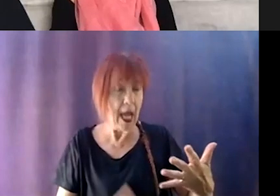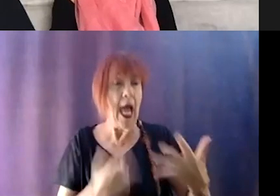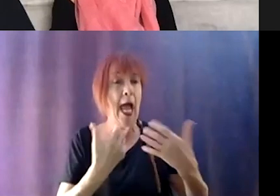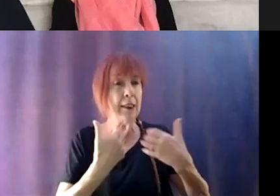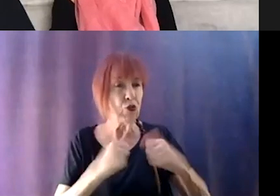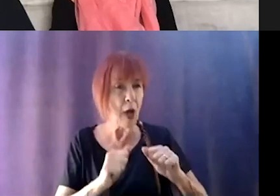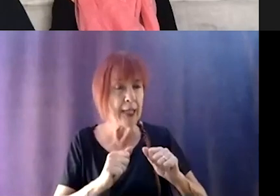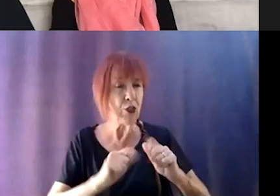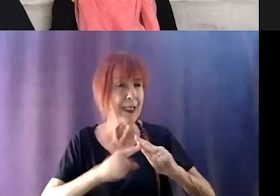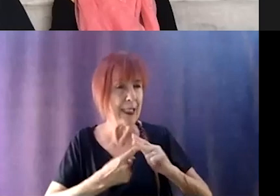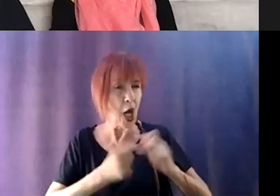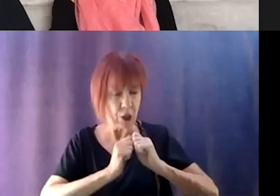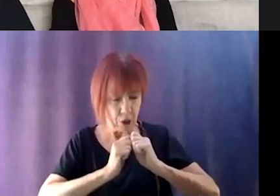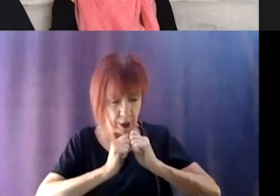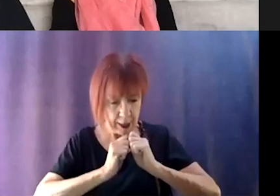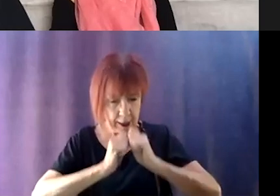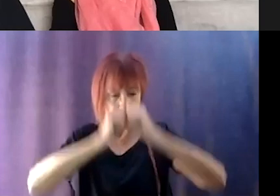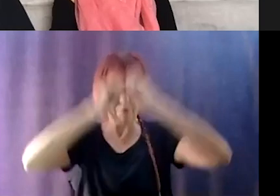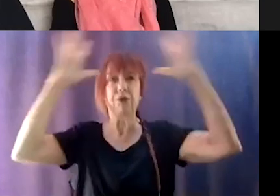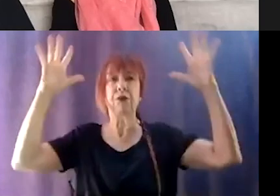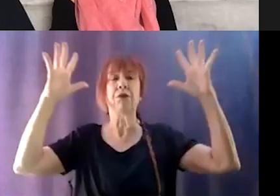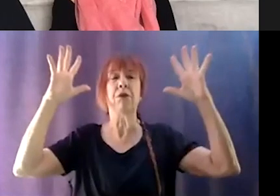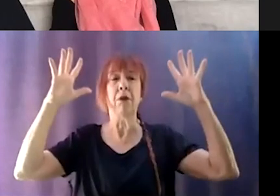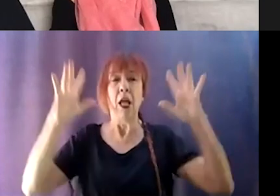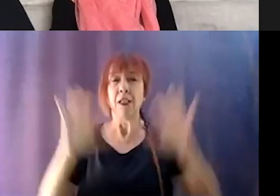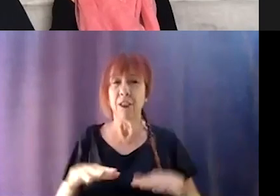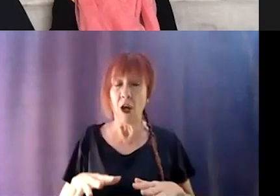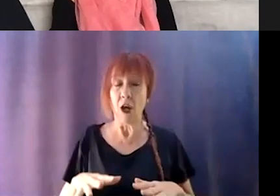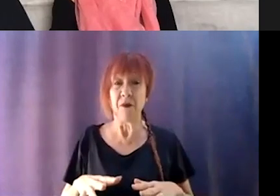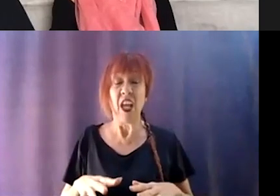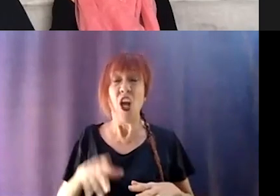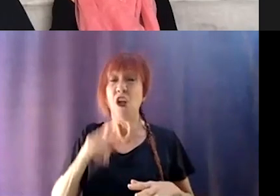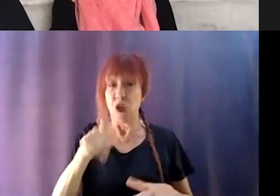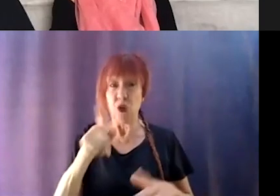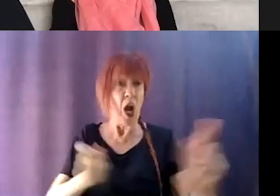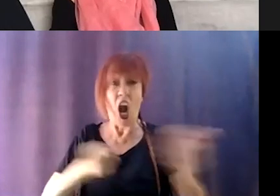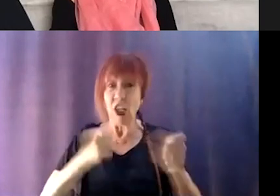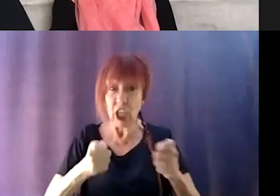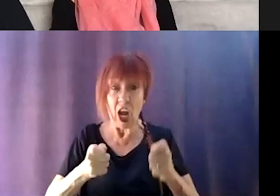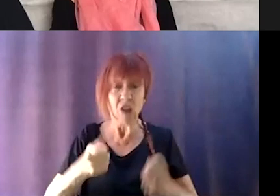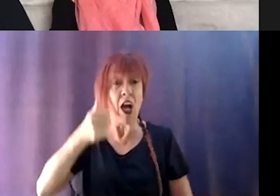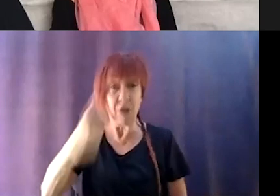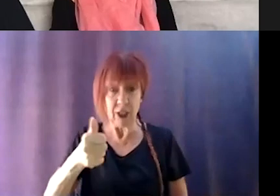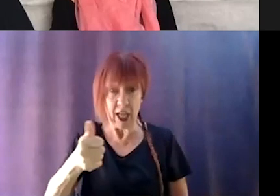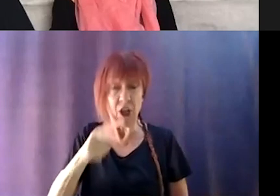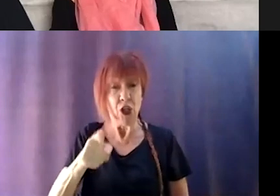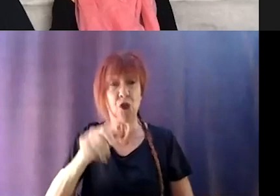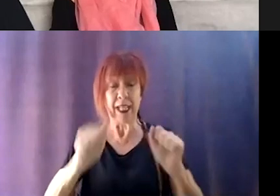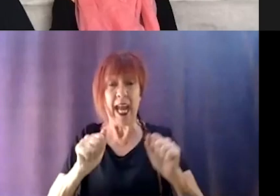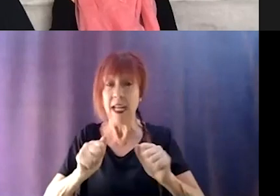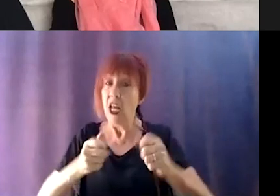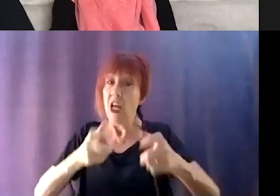things. So I just want to leave people with, you know, you are in charge of your channel. You have the power to program it the way that you want it